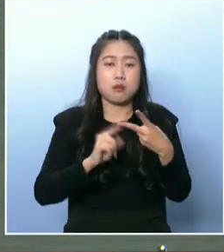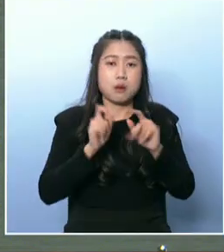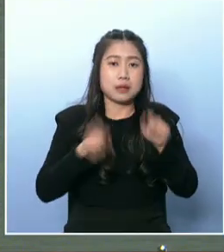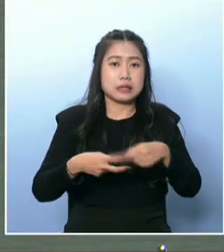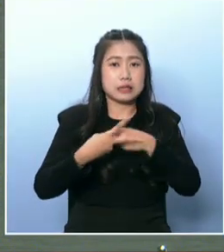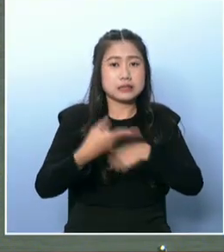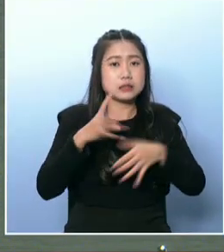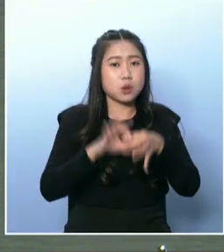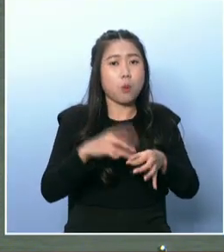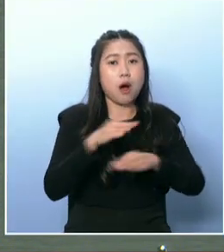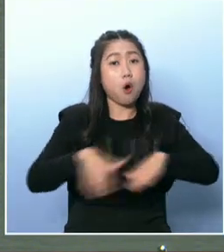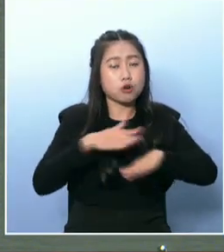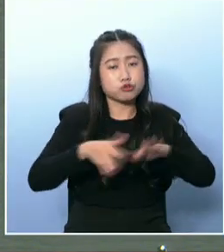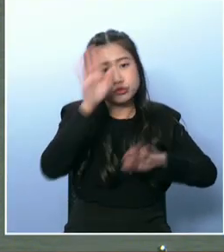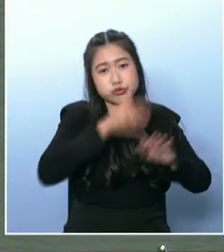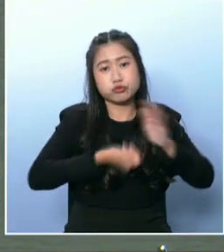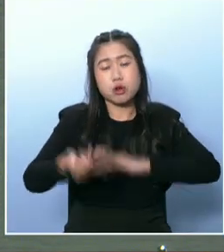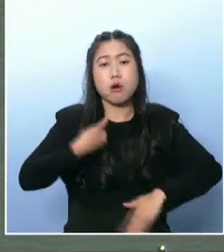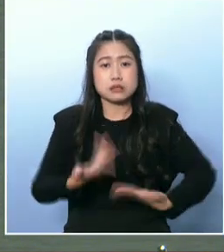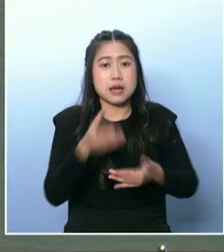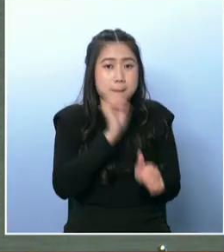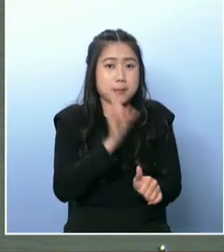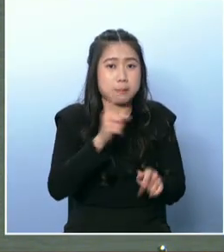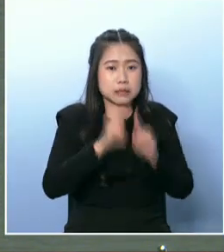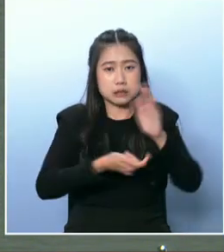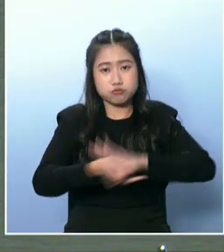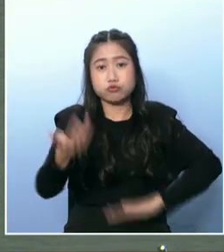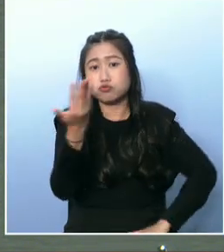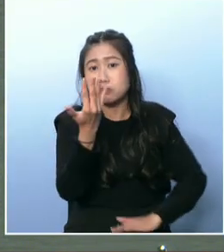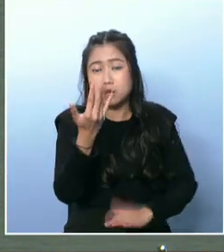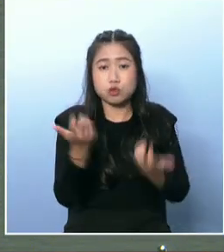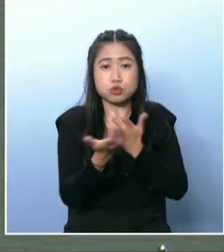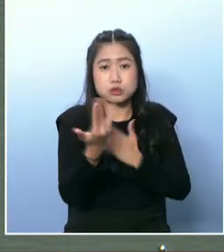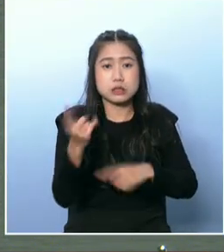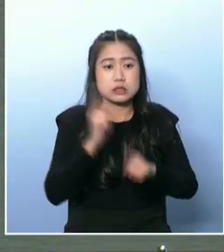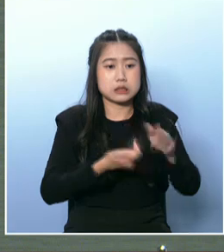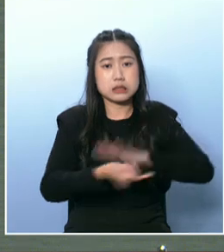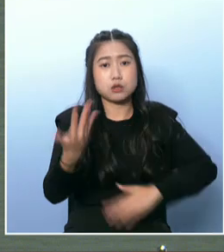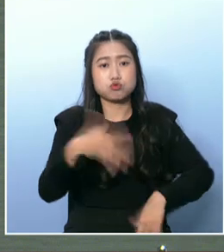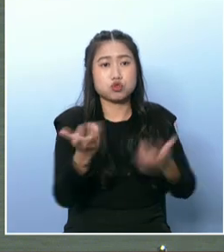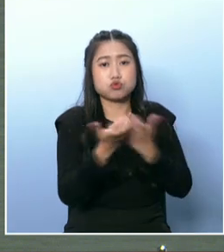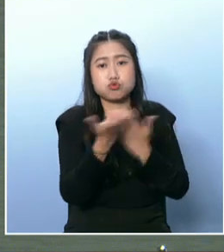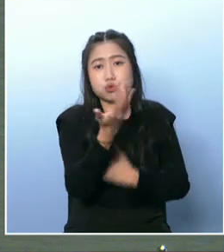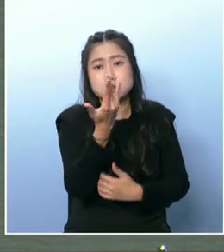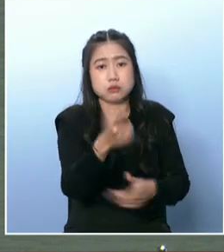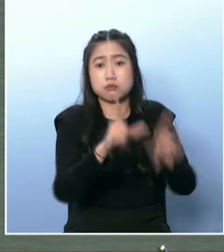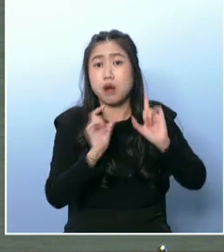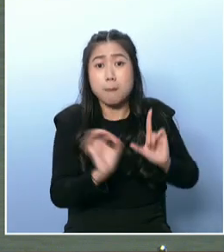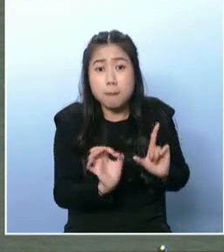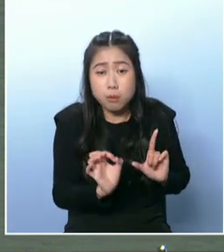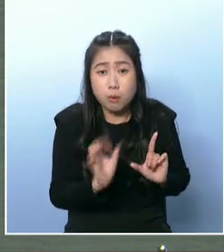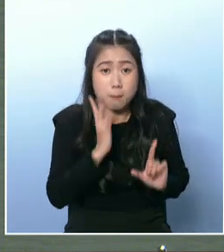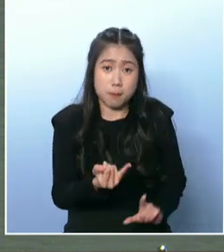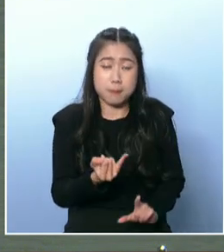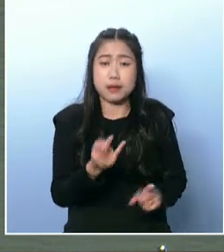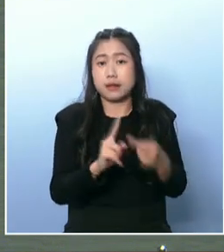after the meeting. The second question is about the service users running away from the facilities. Do you have the figures in hand? It